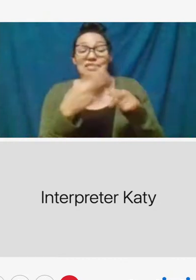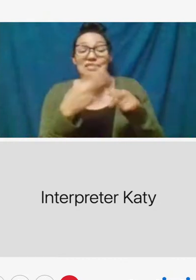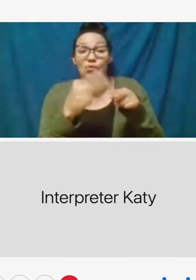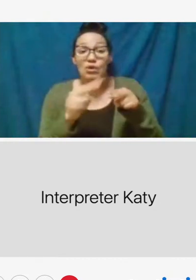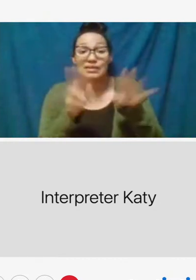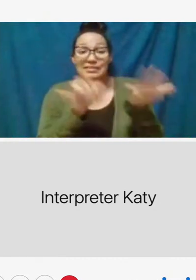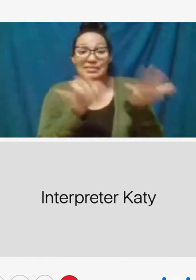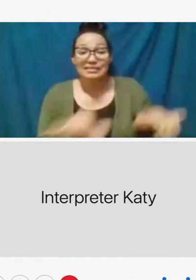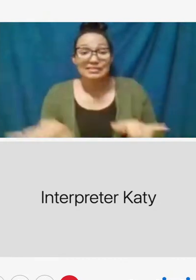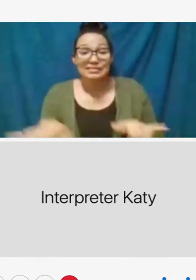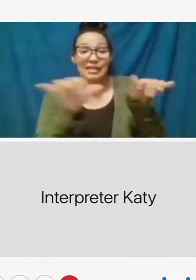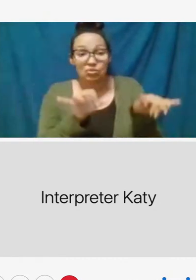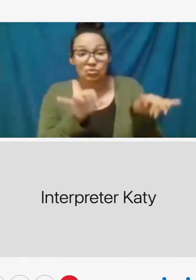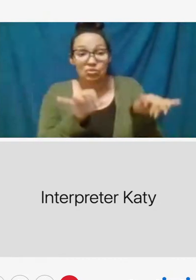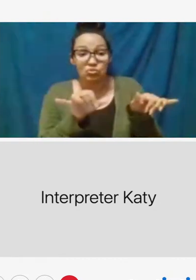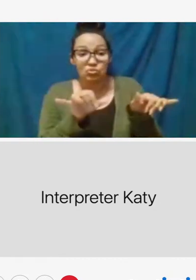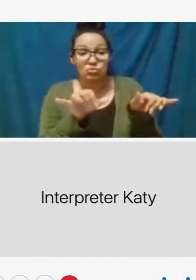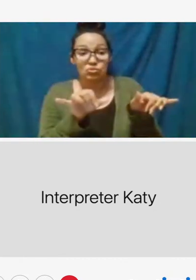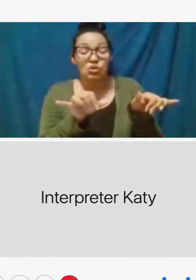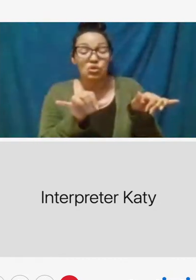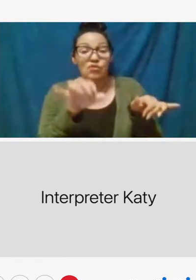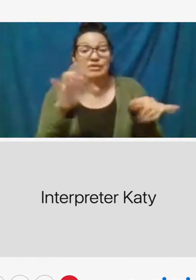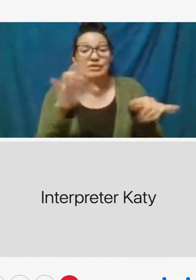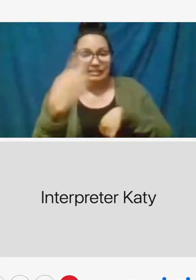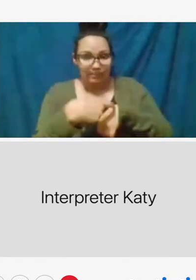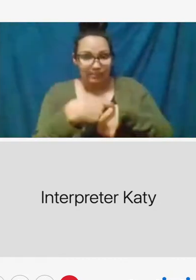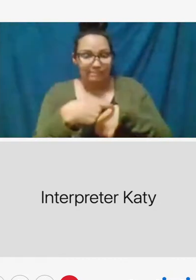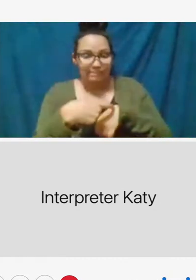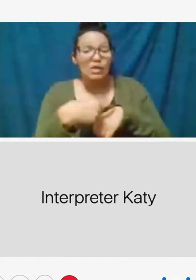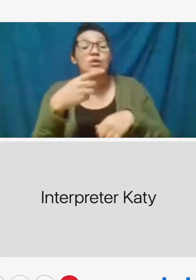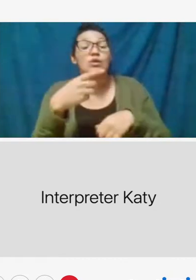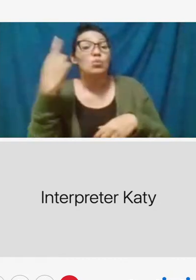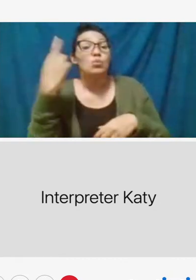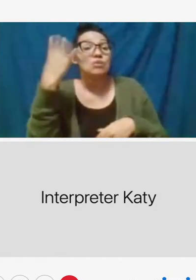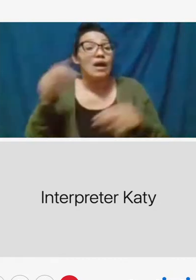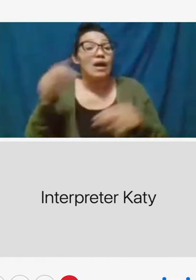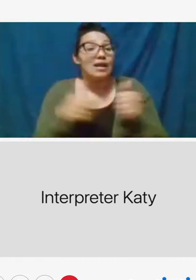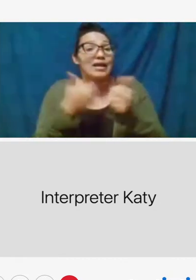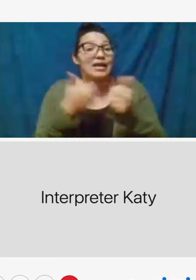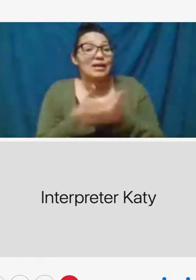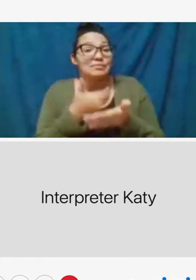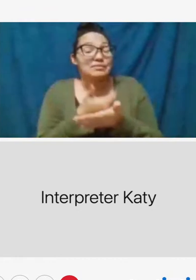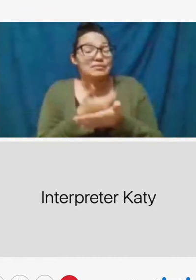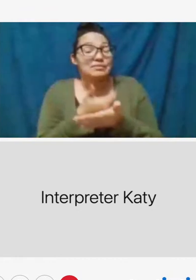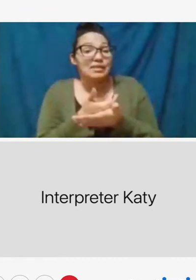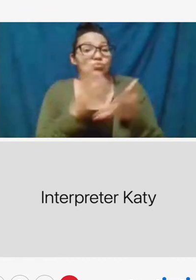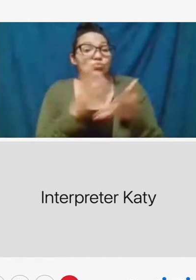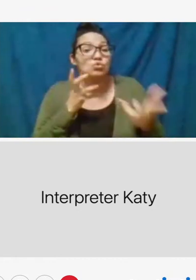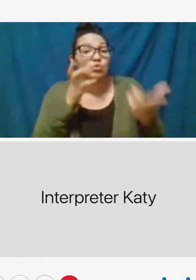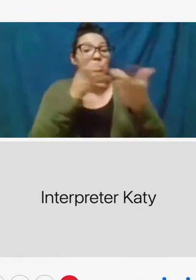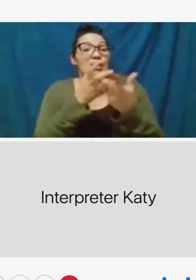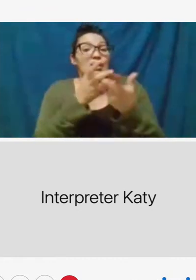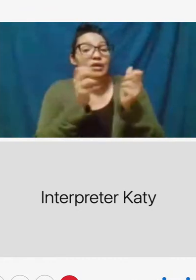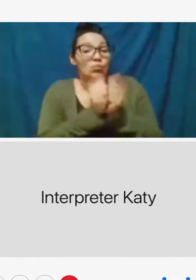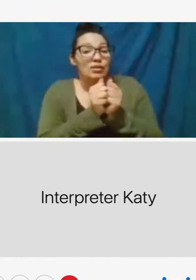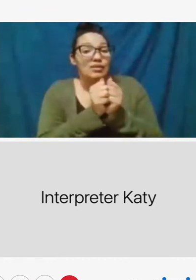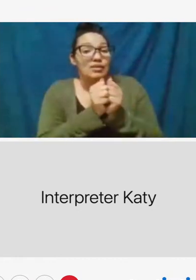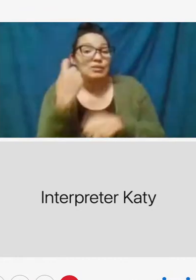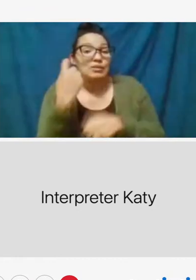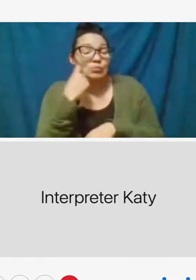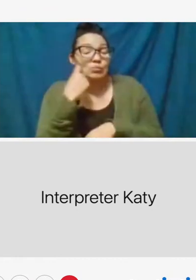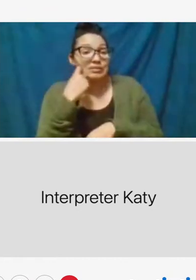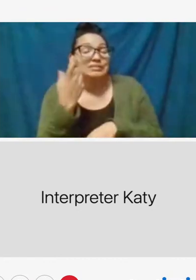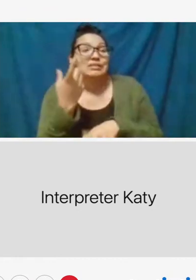time and the purpose of the update was to to align the requirements with the latest recommendations um and requirements from the public health